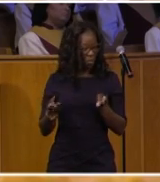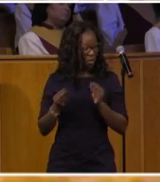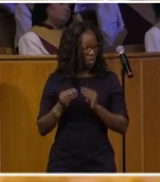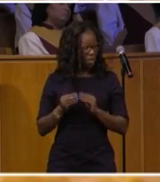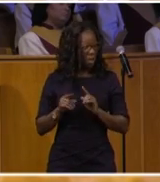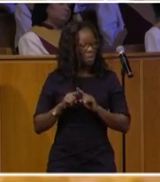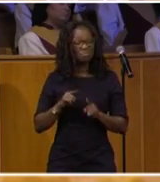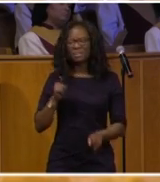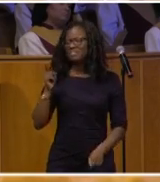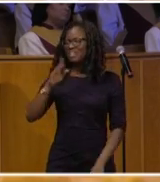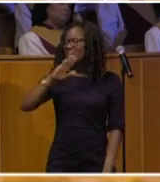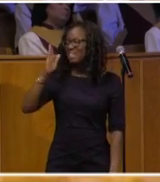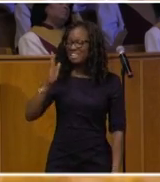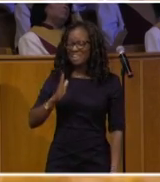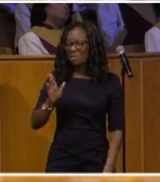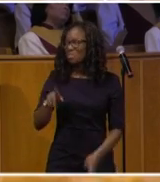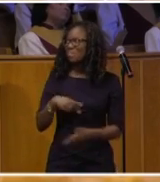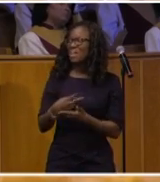He never fails.